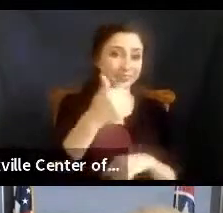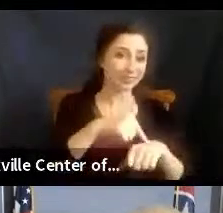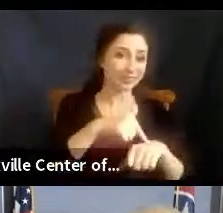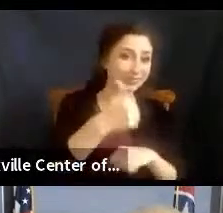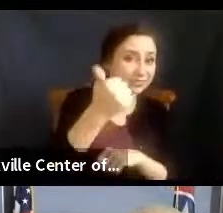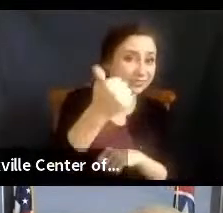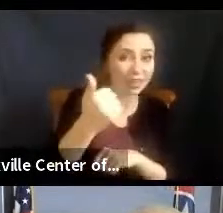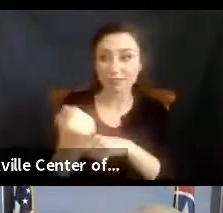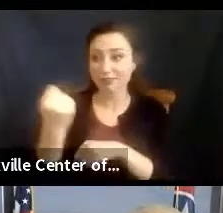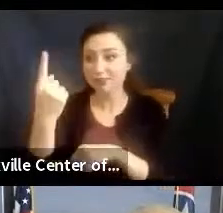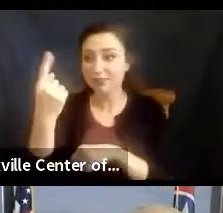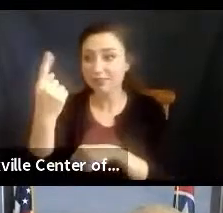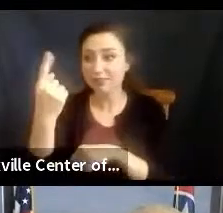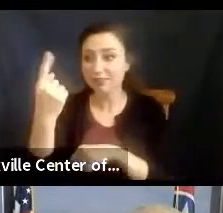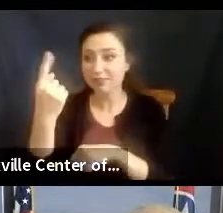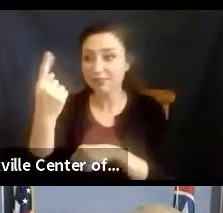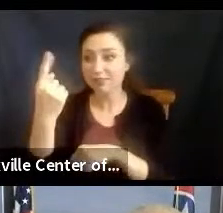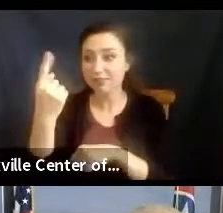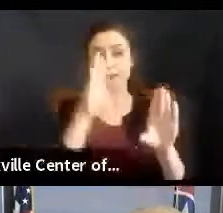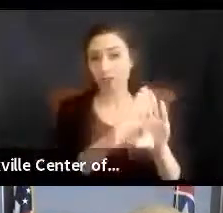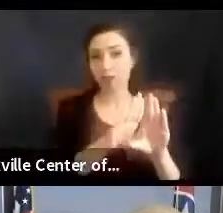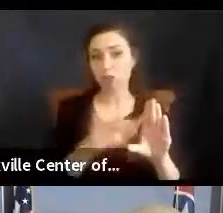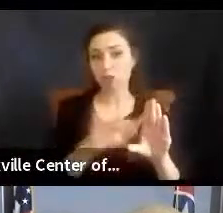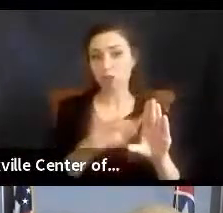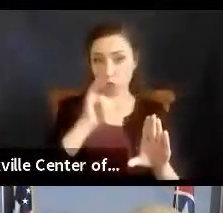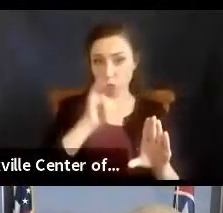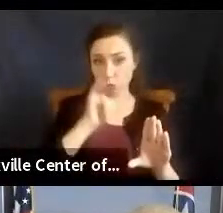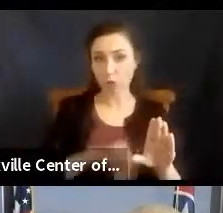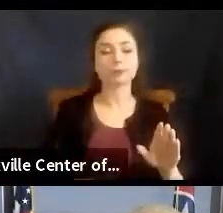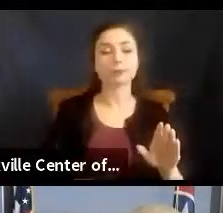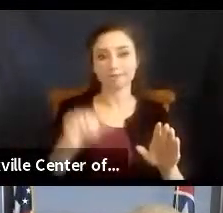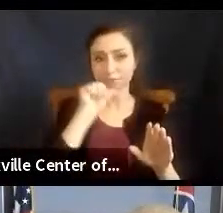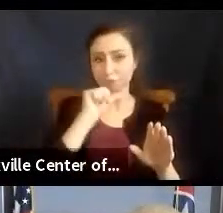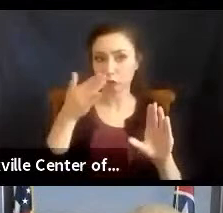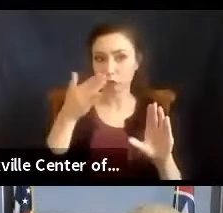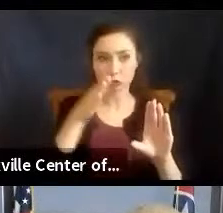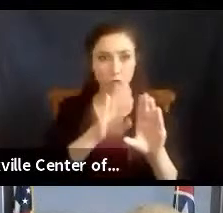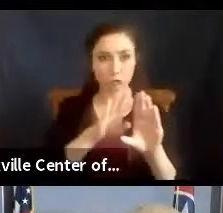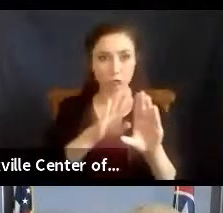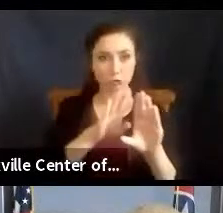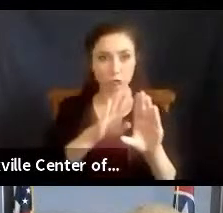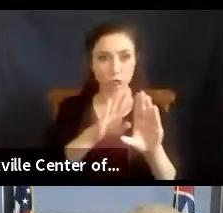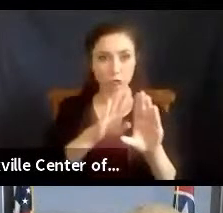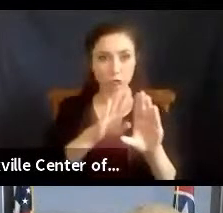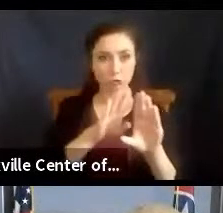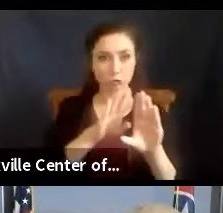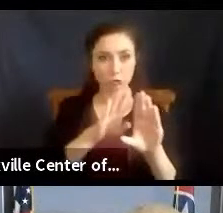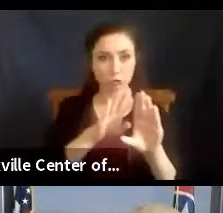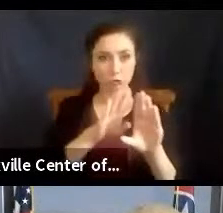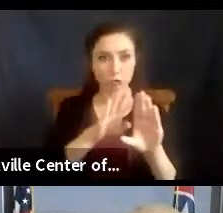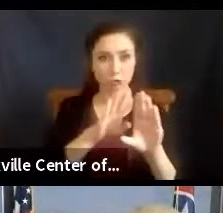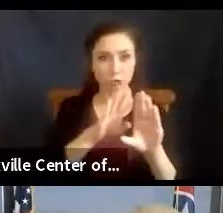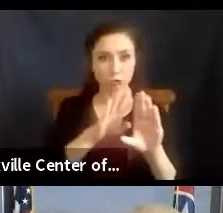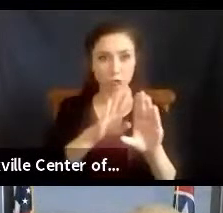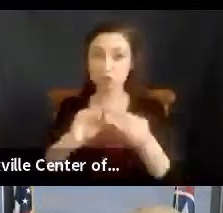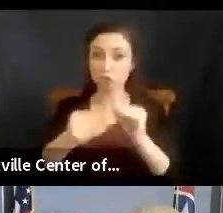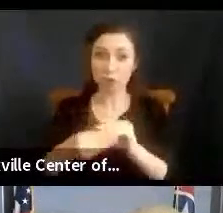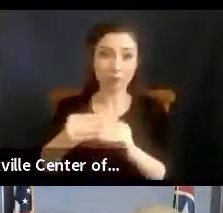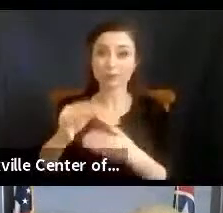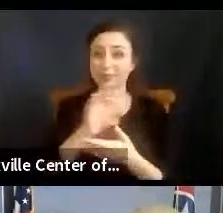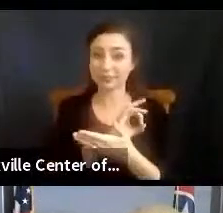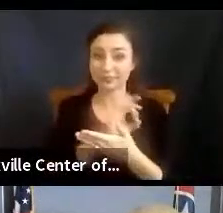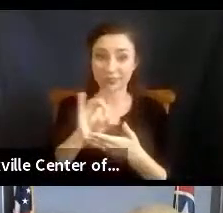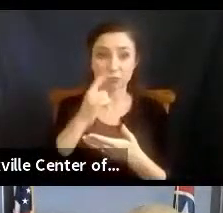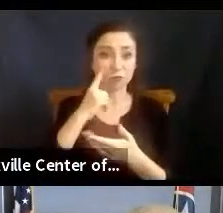those three, that in combination with the mask has driven the numbers down. And you can change your numbers in 8 weeks in a